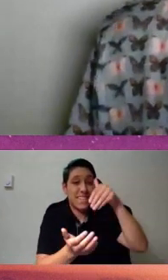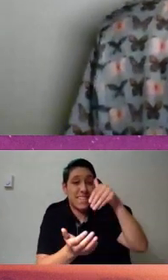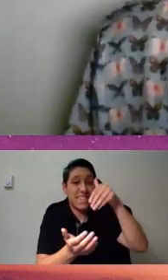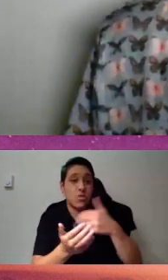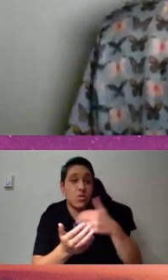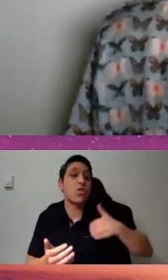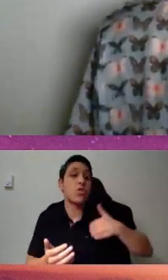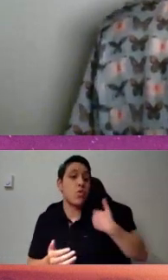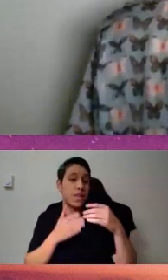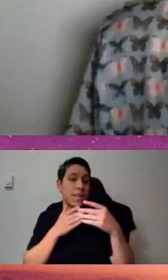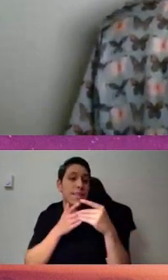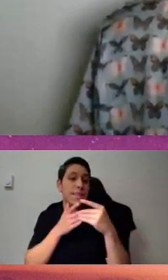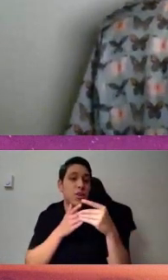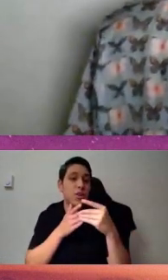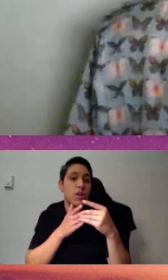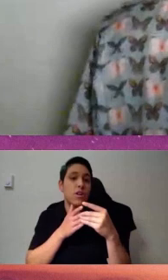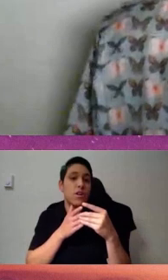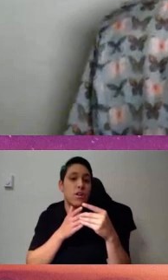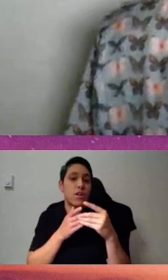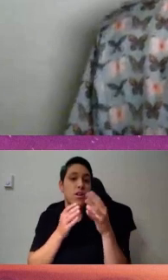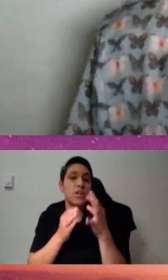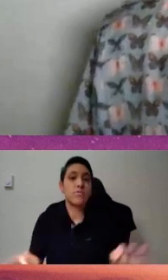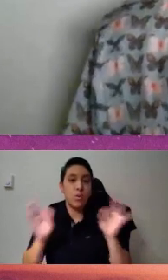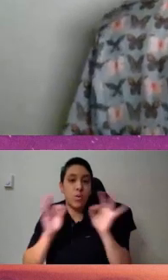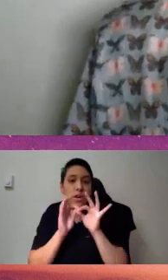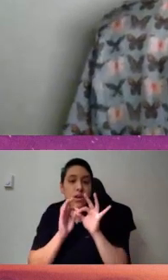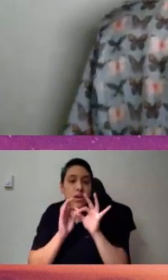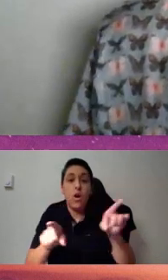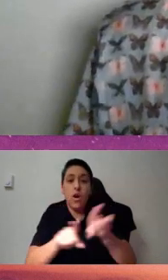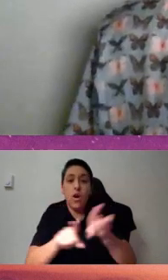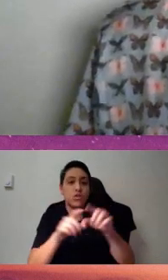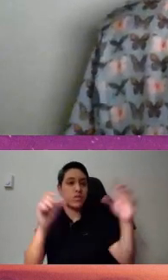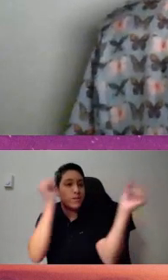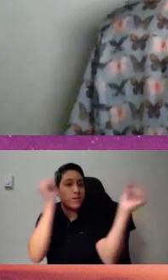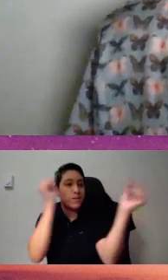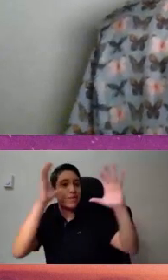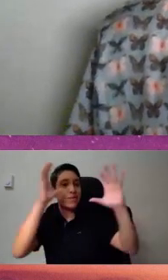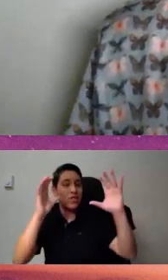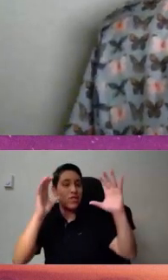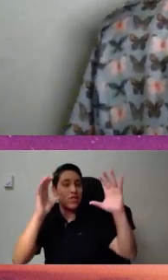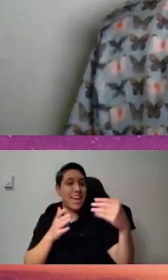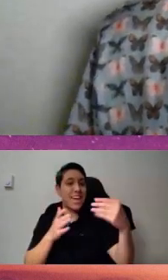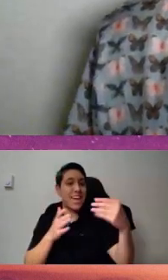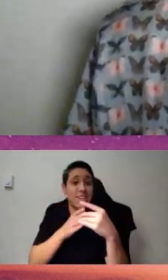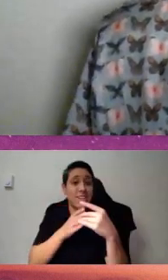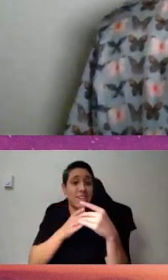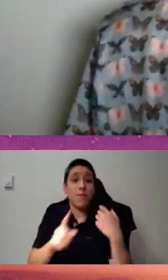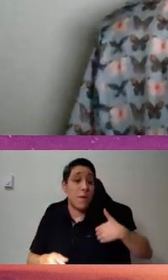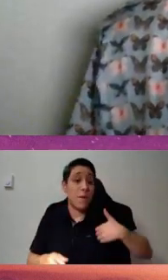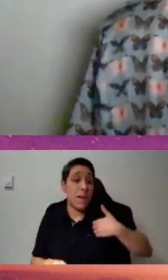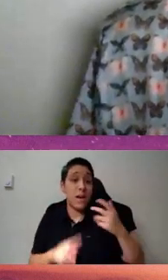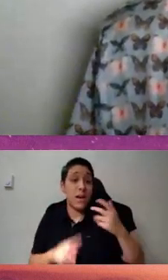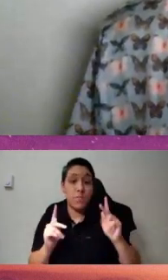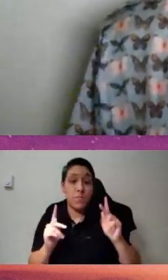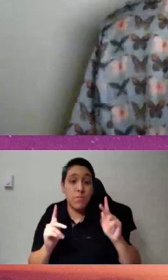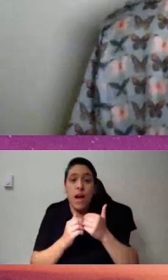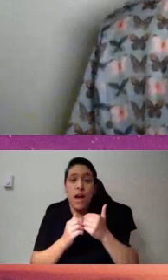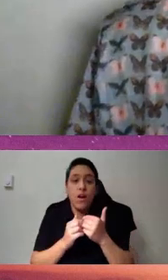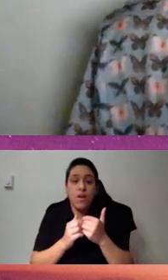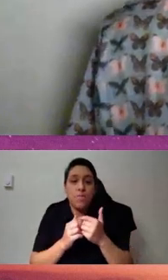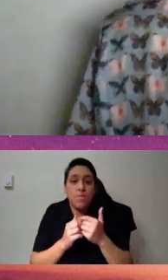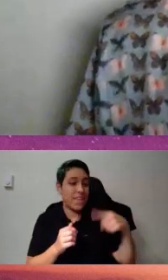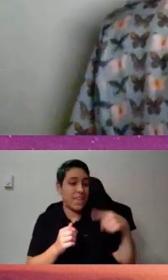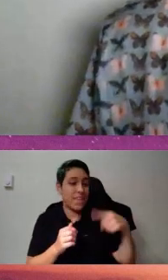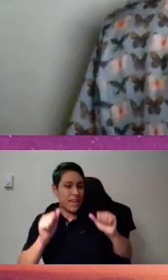the vision and imagination and leadership of young people is in pushing us towards where we need to be.